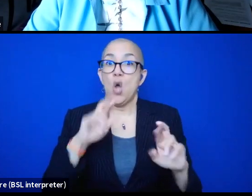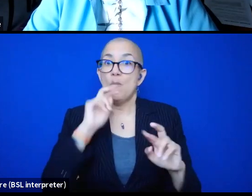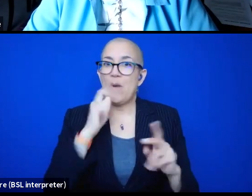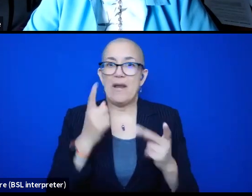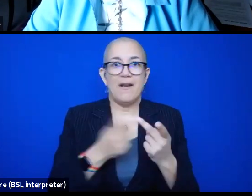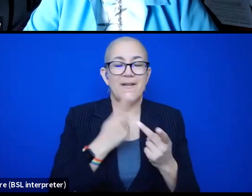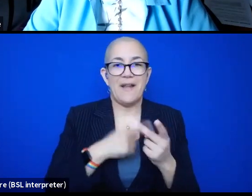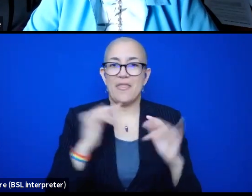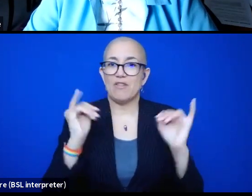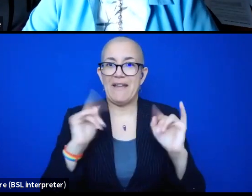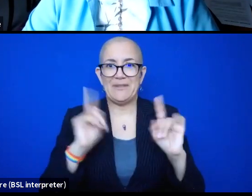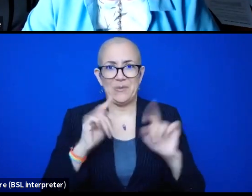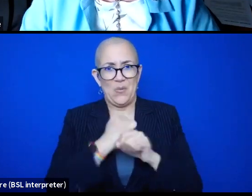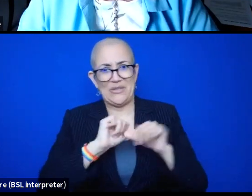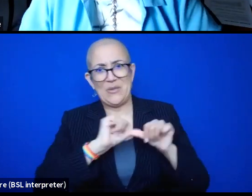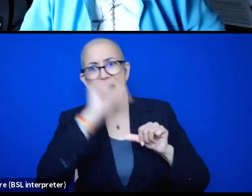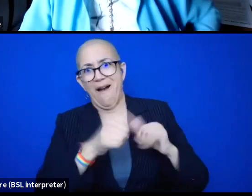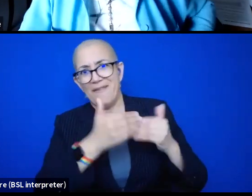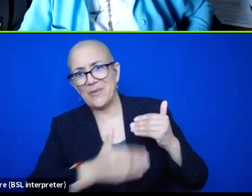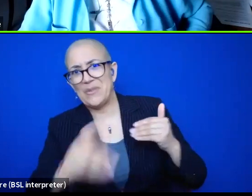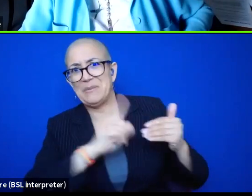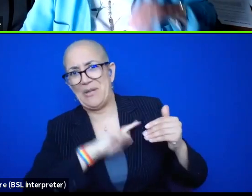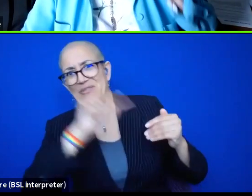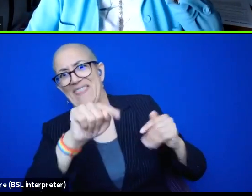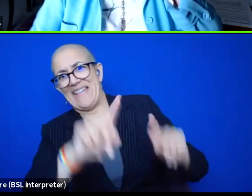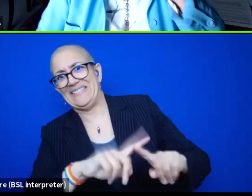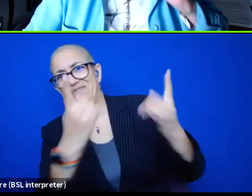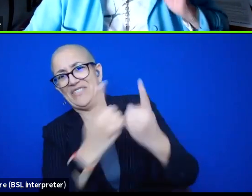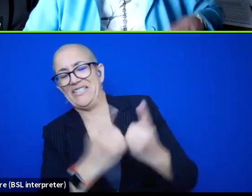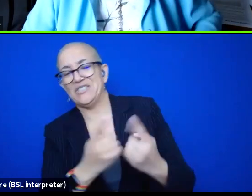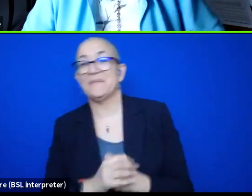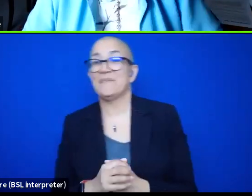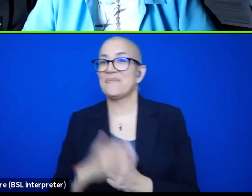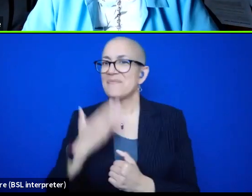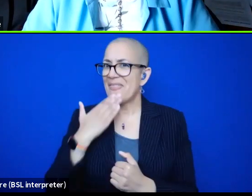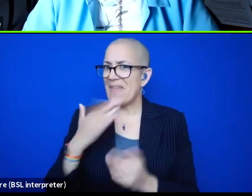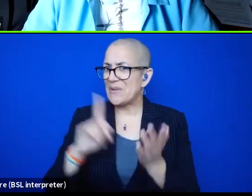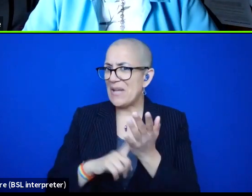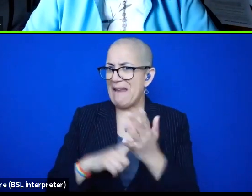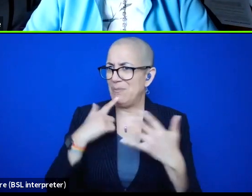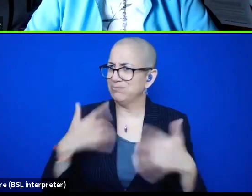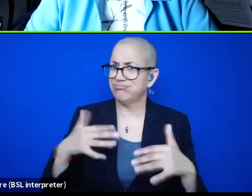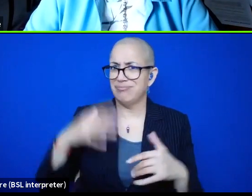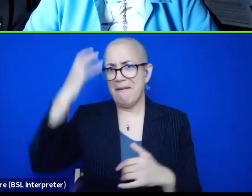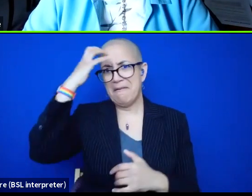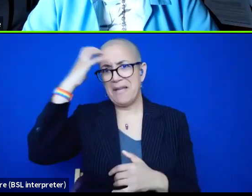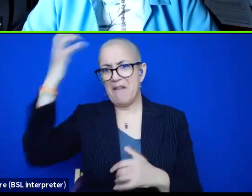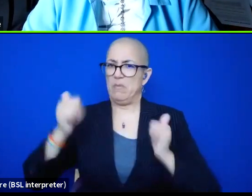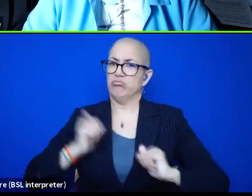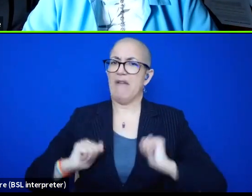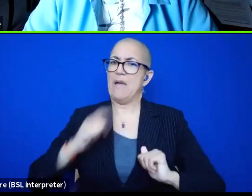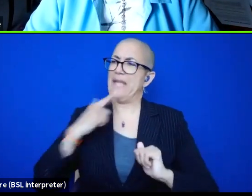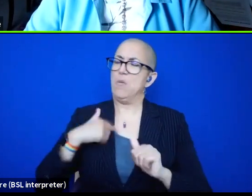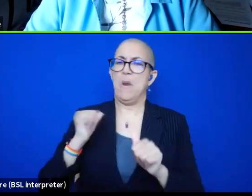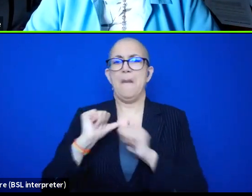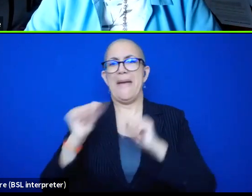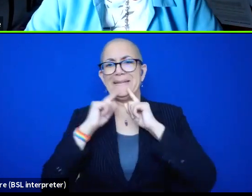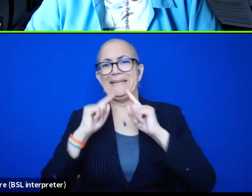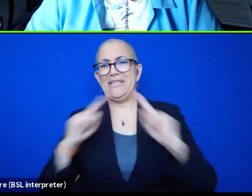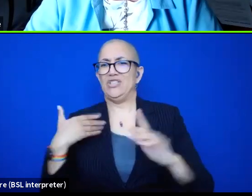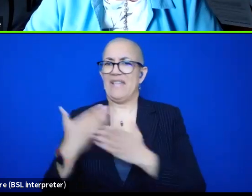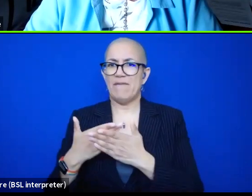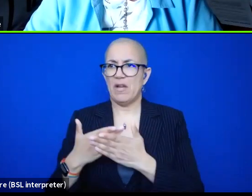what we do on the other side, because that's a whole other issue. Thank you, Leila. Yes, it's quite extraordinary. The government's very proud of saying we have the best teachers ever, and then they don't